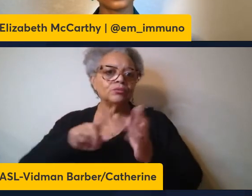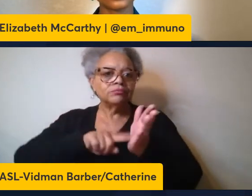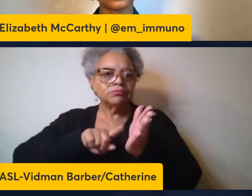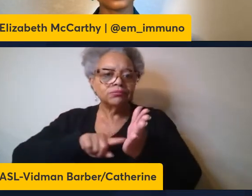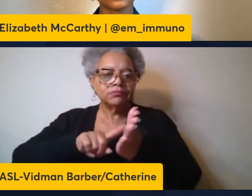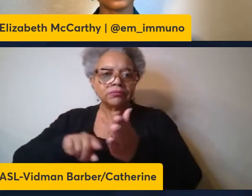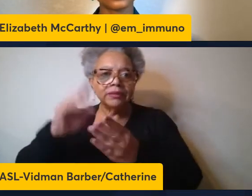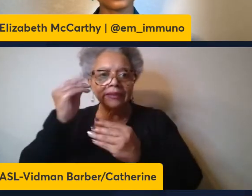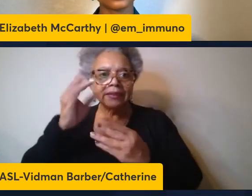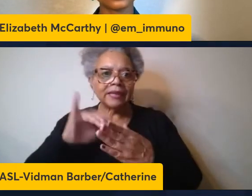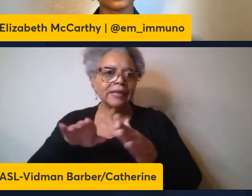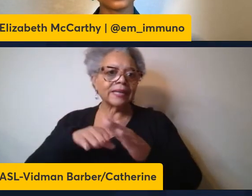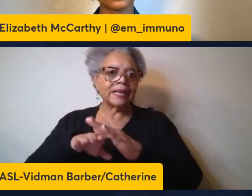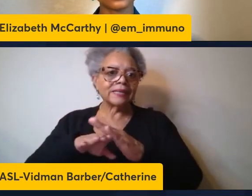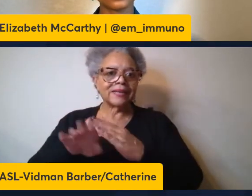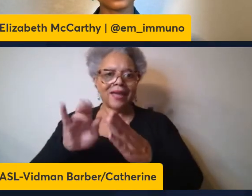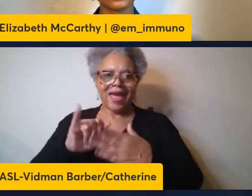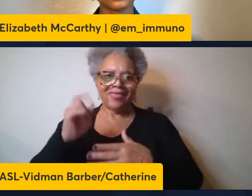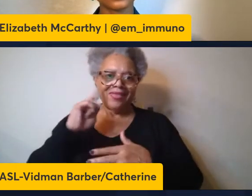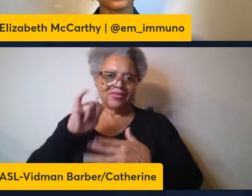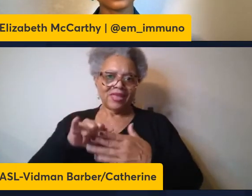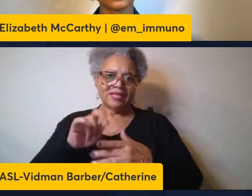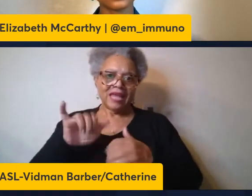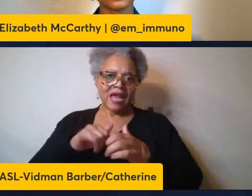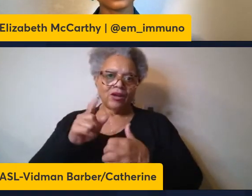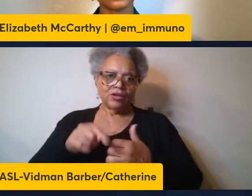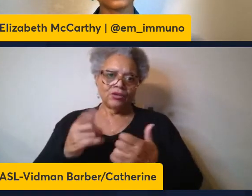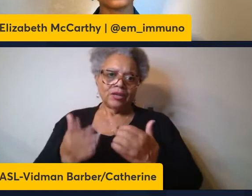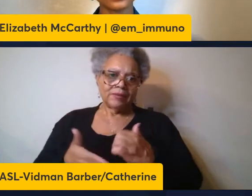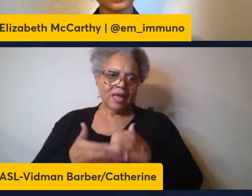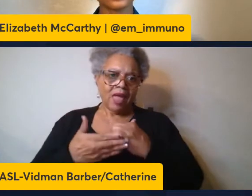analysis. That is really, I think, where you can pick up the most.